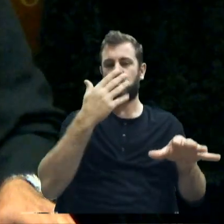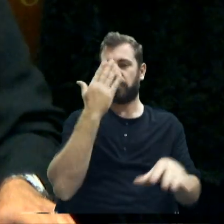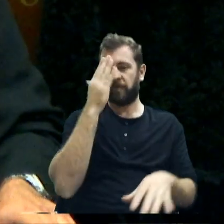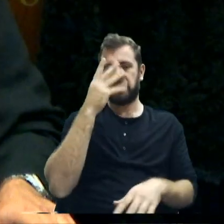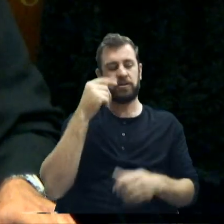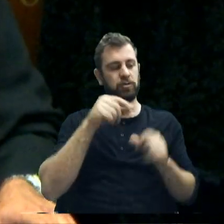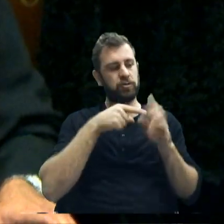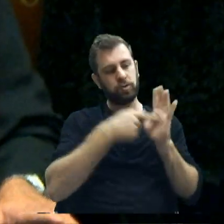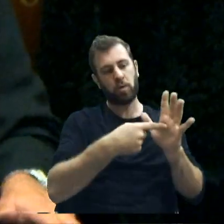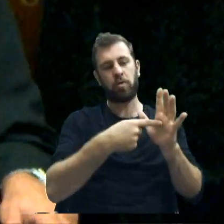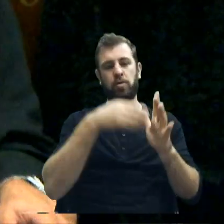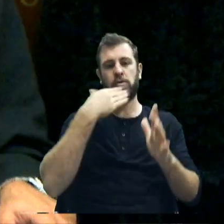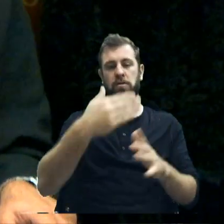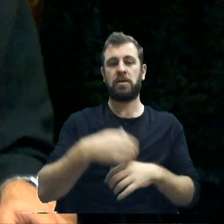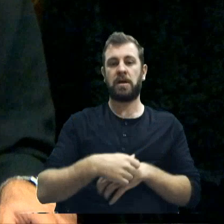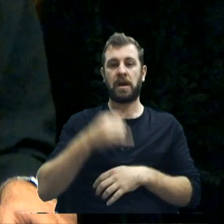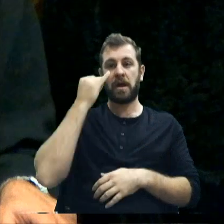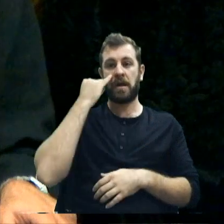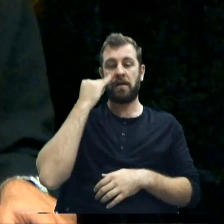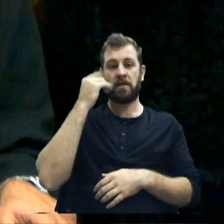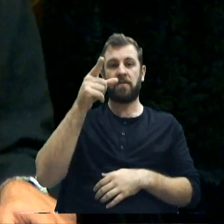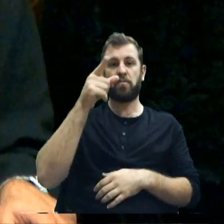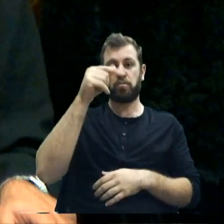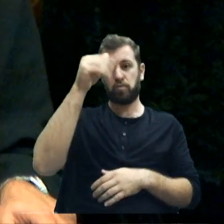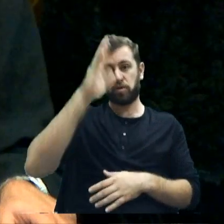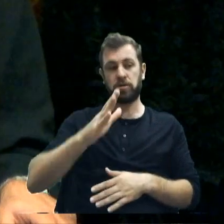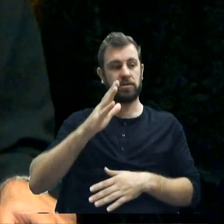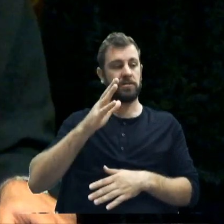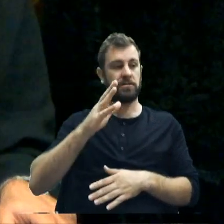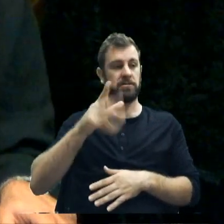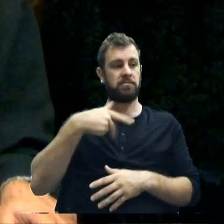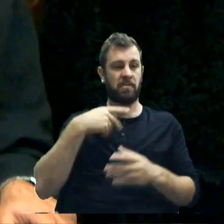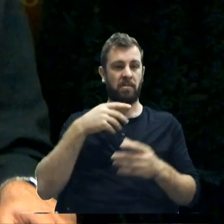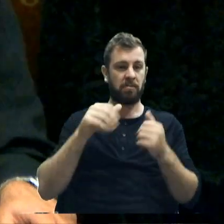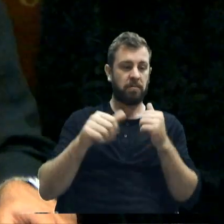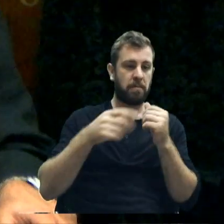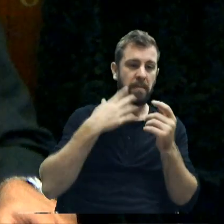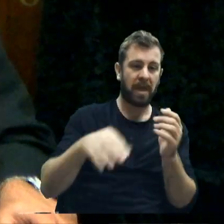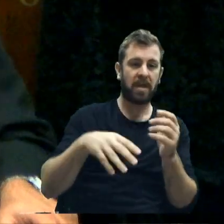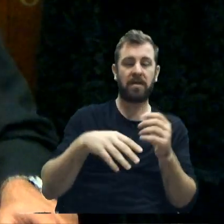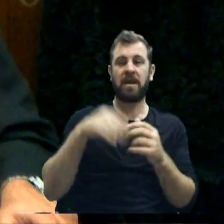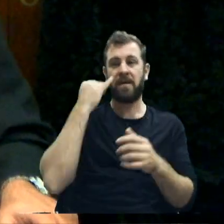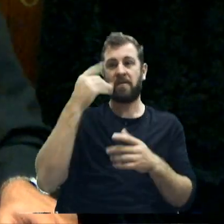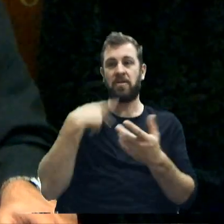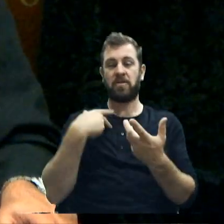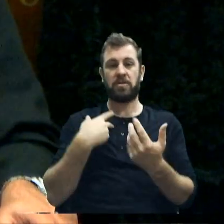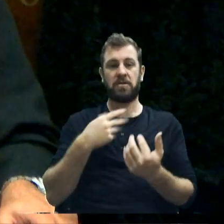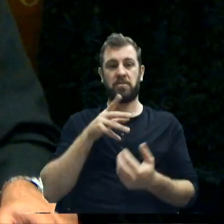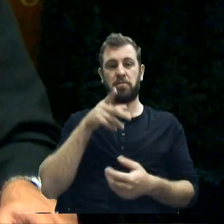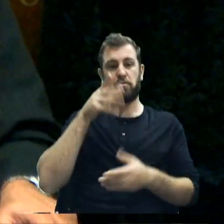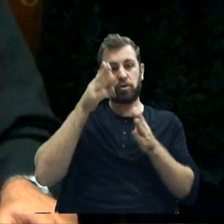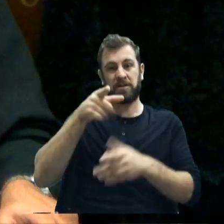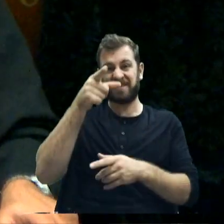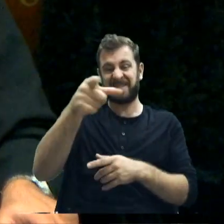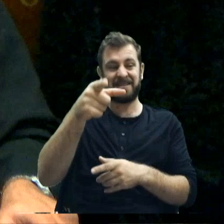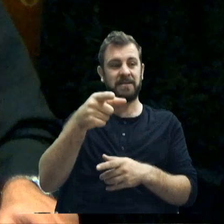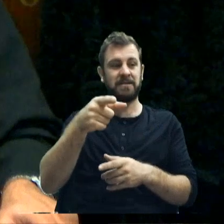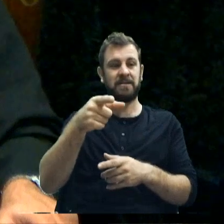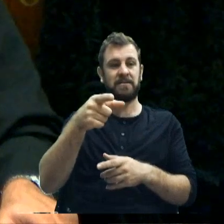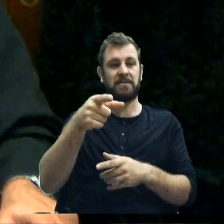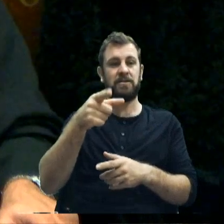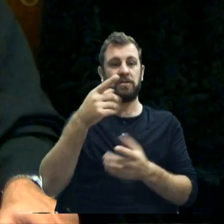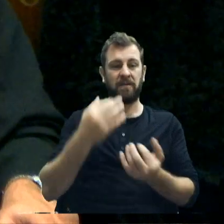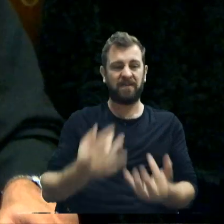jahil in front of them, they'd become the alim in front of them. If the person was spewing fire, they would shower them with